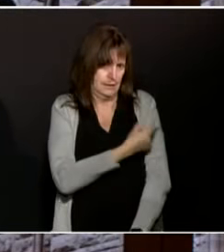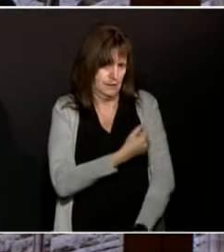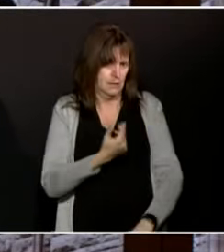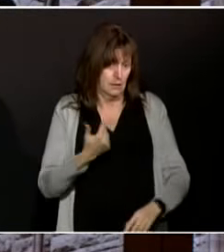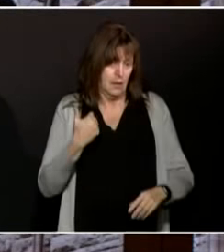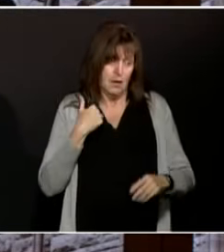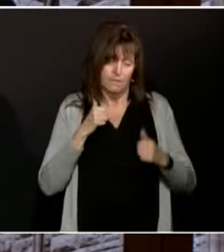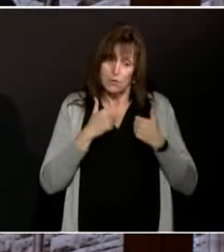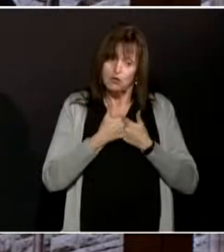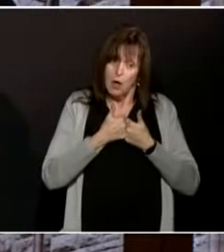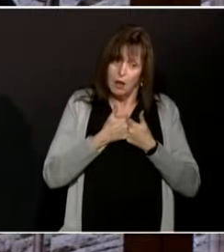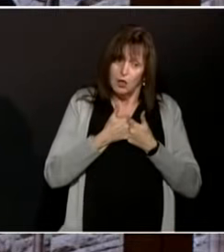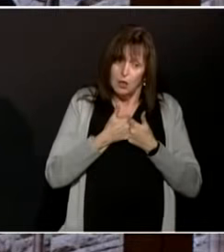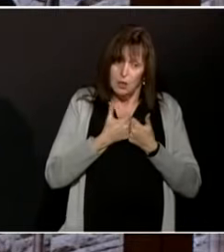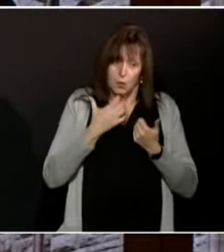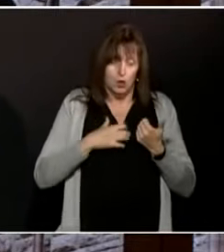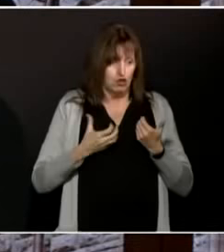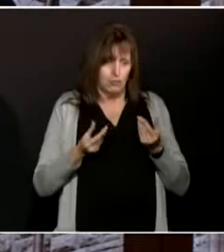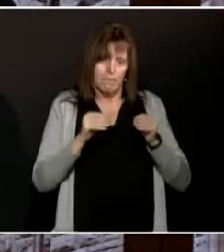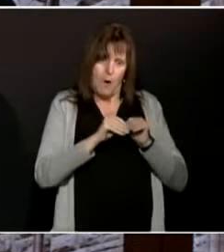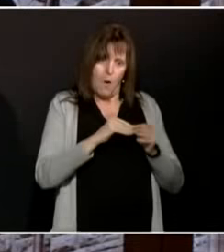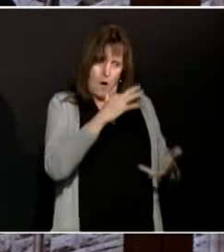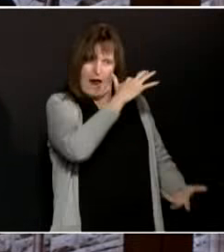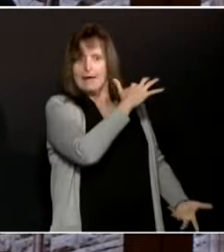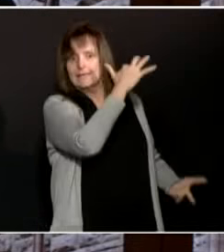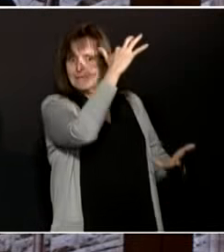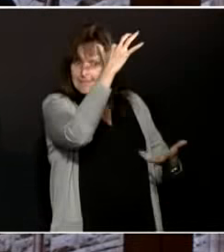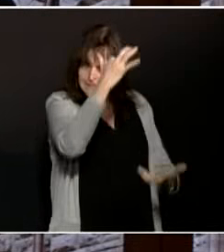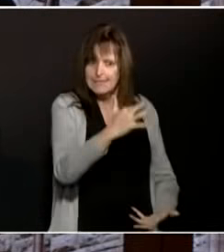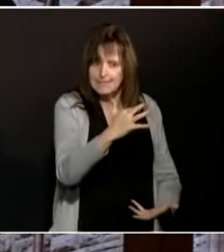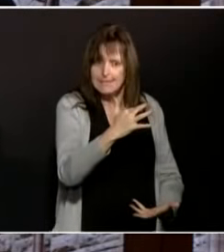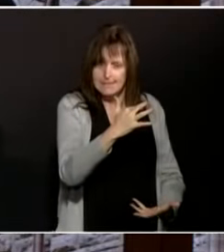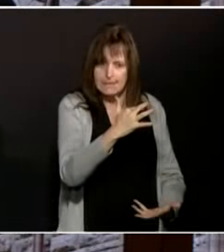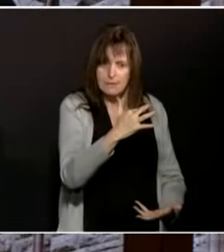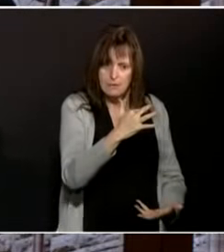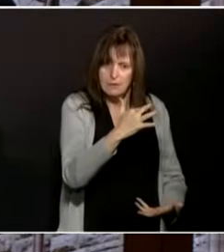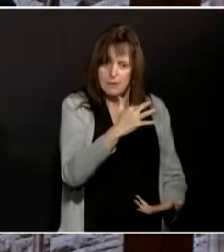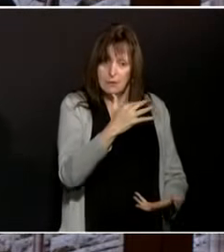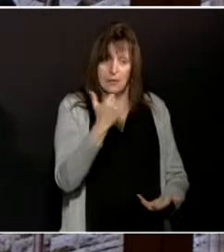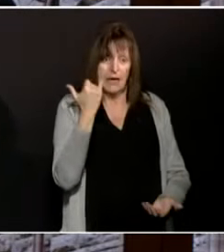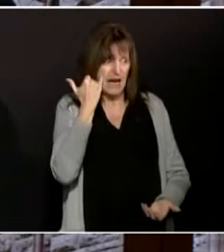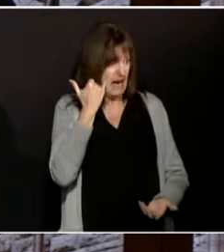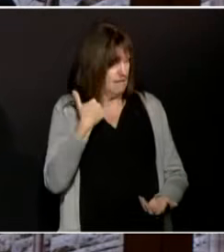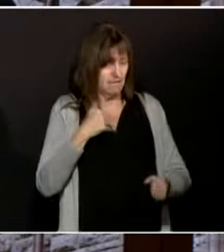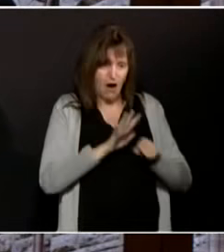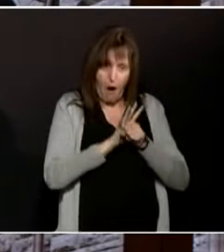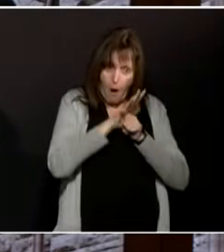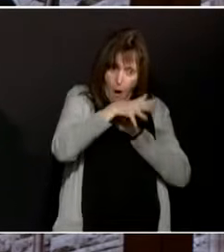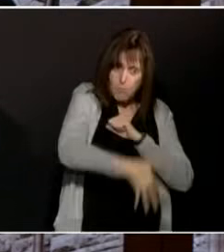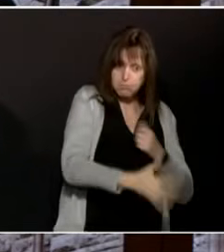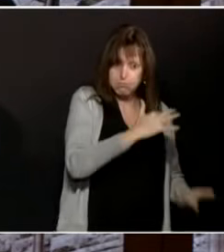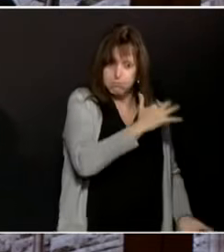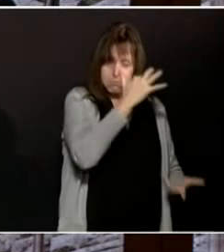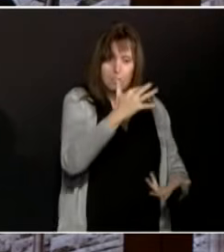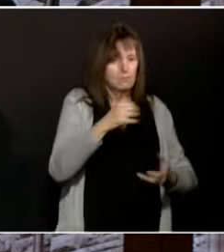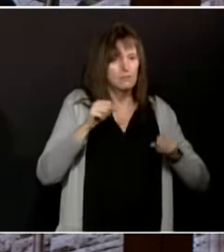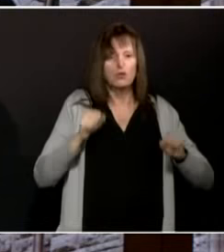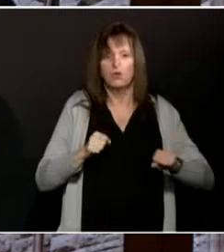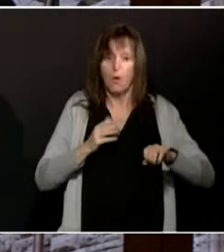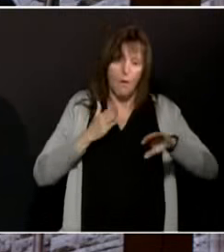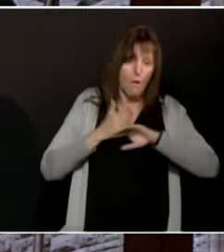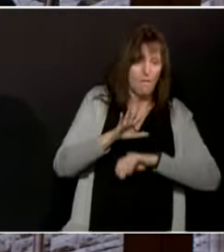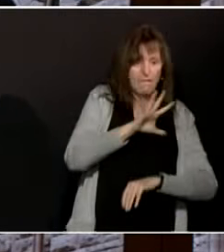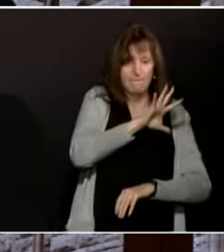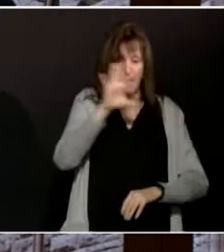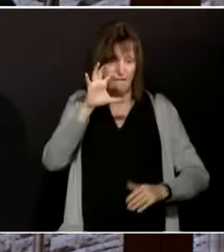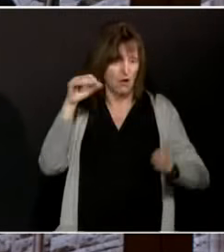a lot more vaccine than we've got. If we had as much vaccine as we have, we could be doing well over 500,000 doses a day. But that's